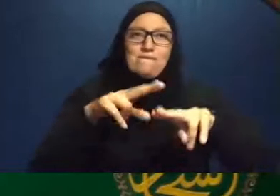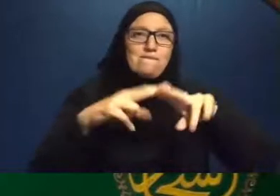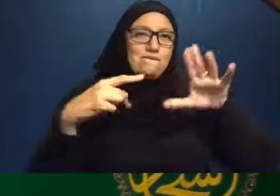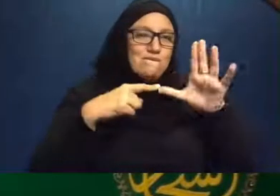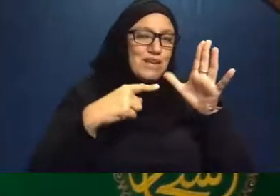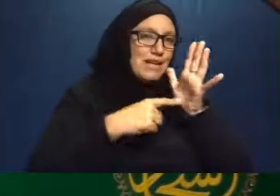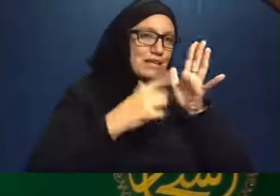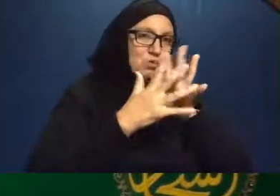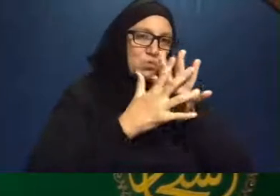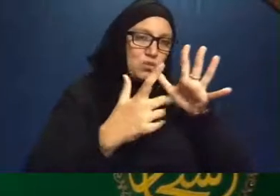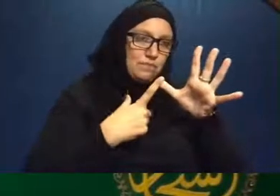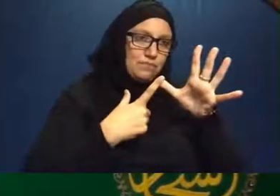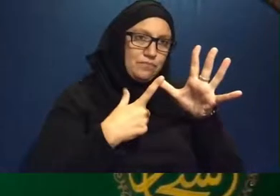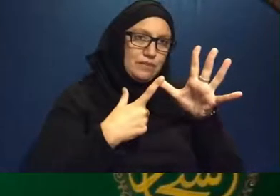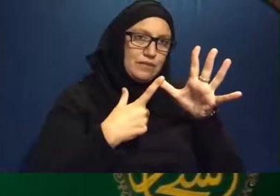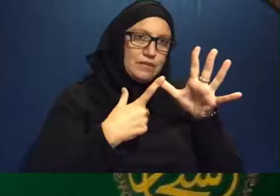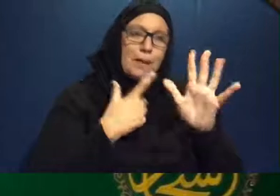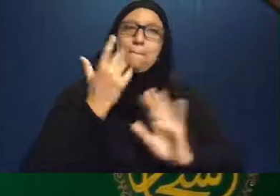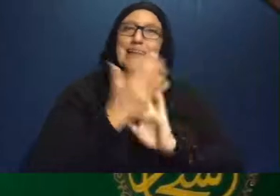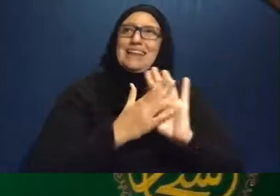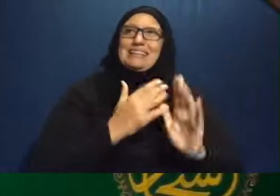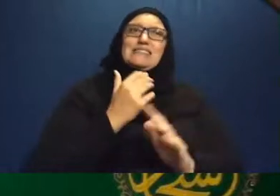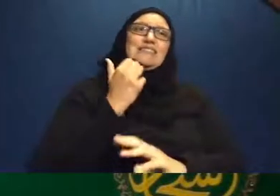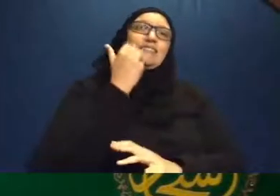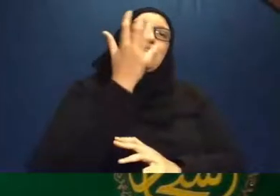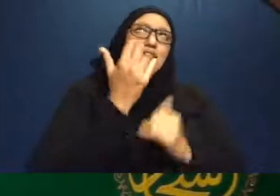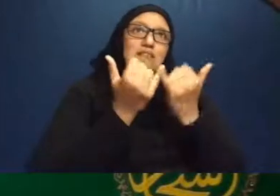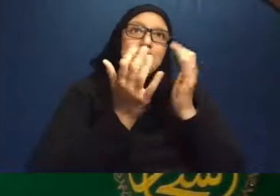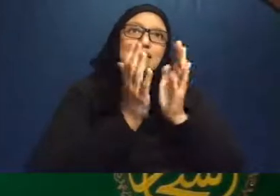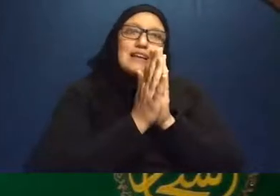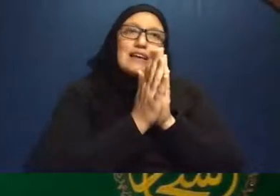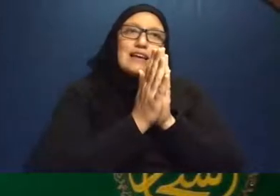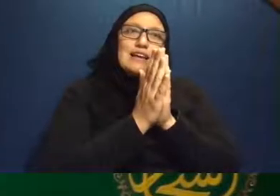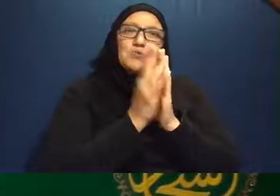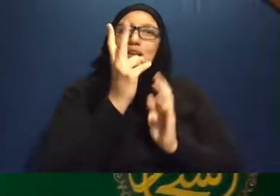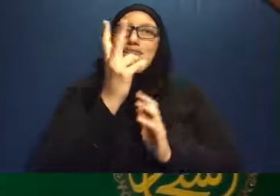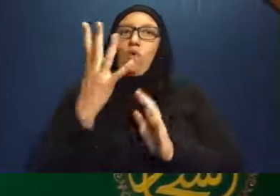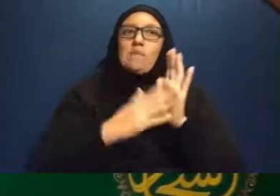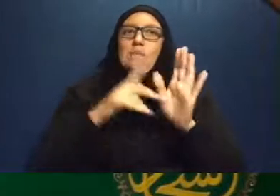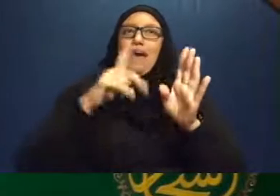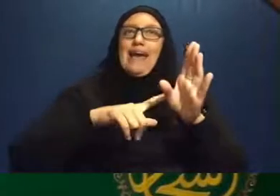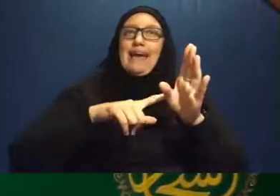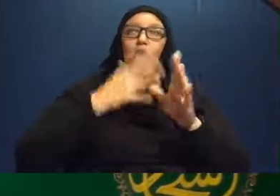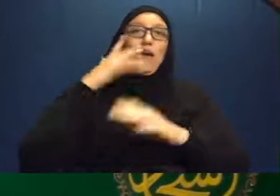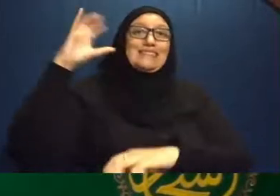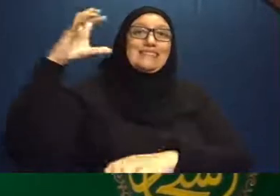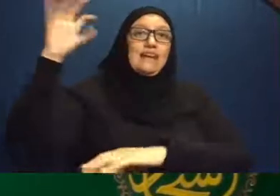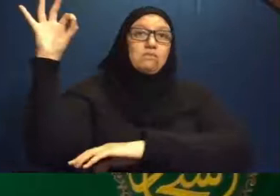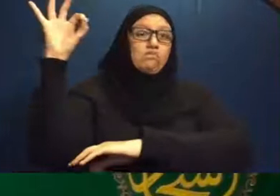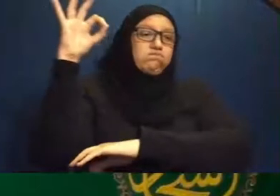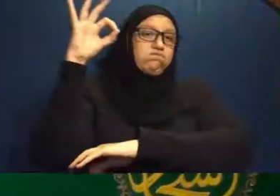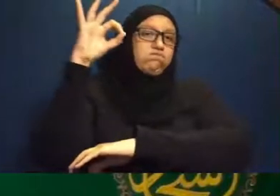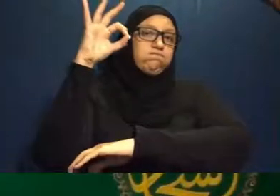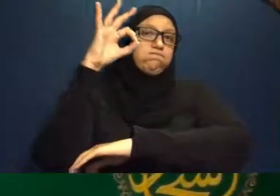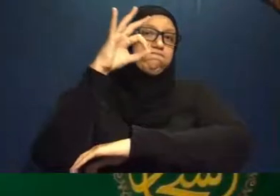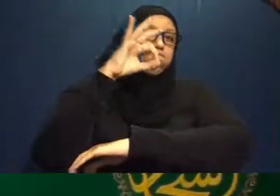fatwa. So by the time that the sun of next Sunday, 24th of May, sets, that marks the end